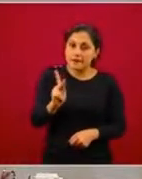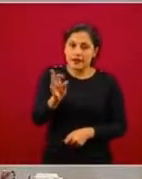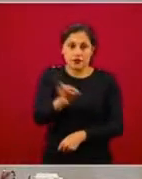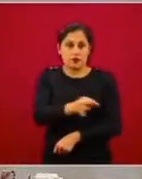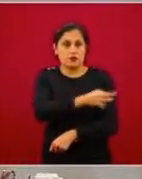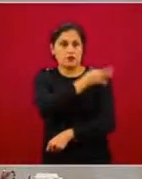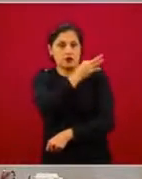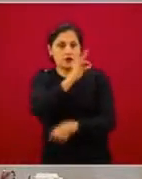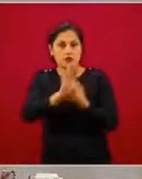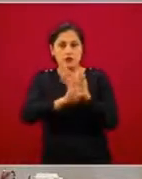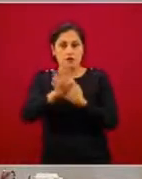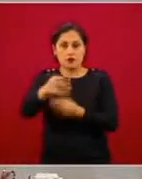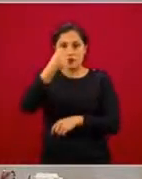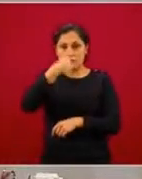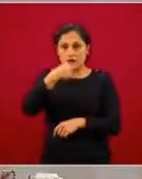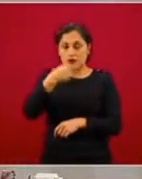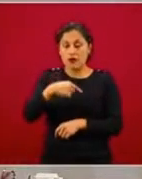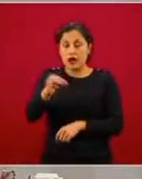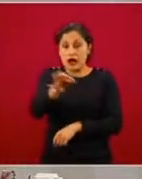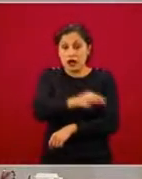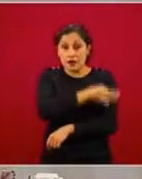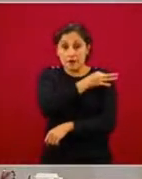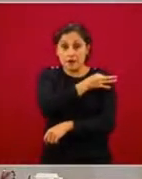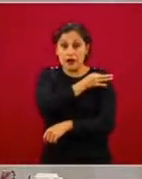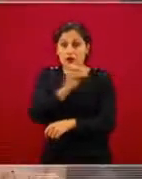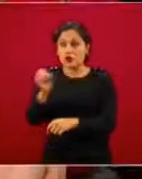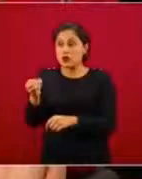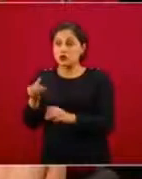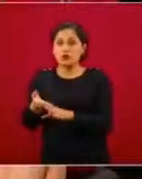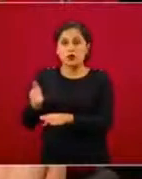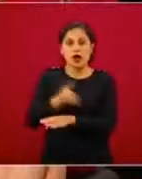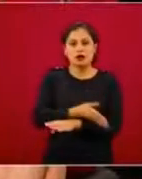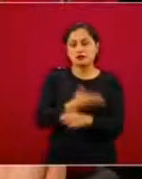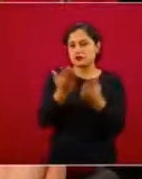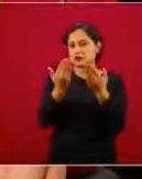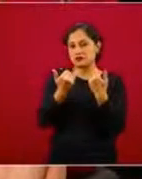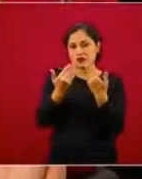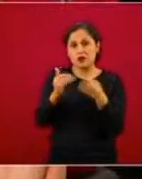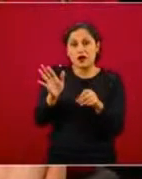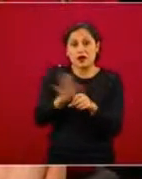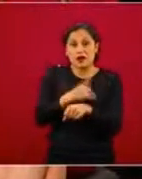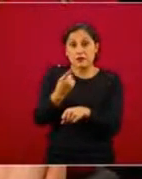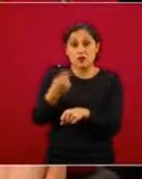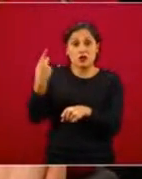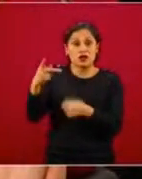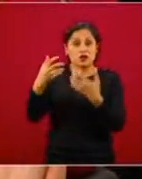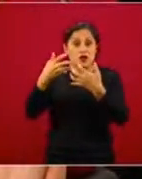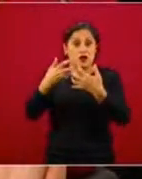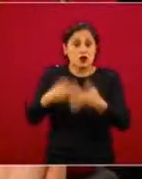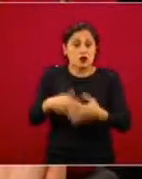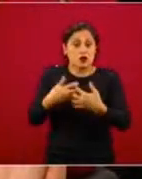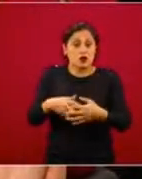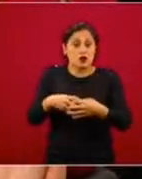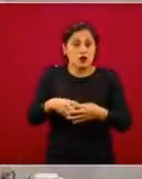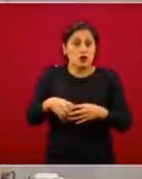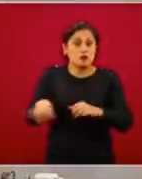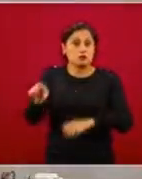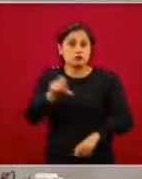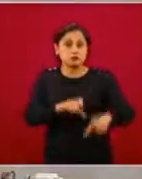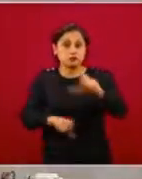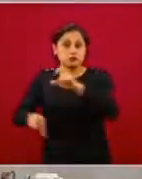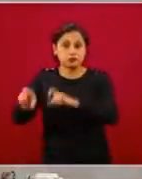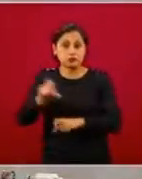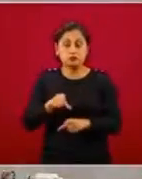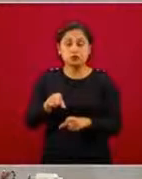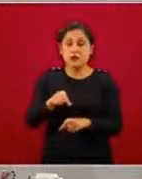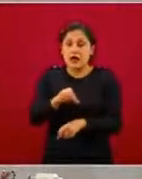is se a vacuna inicialmente restriction para because the octubre, vaccination generalmente antes de itself is octubre. not normally Esto por available el ciclo before de October. fabricación. That's Las because vacunas of contra its cycle influenza of se